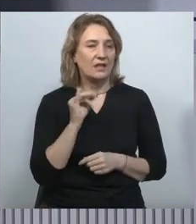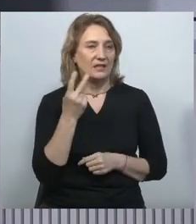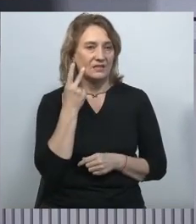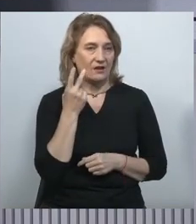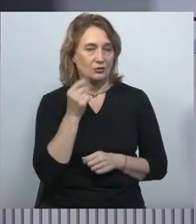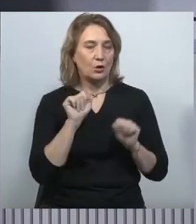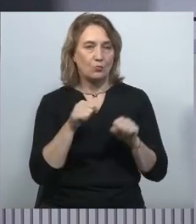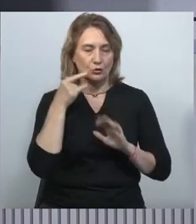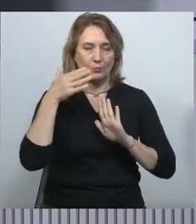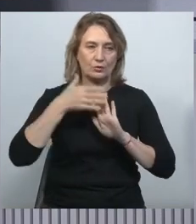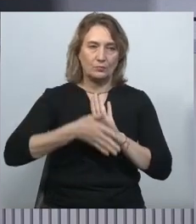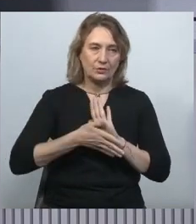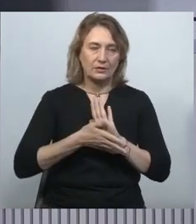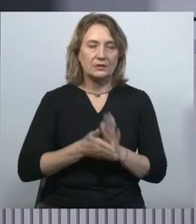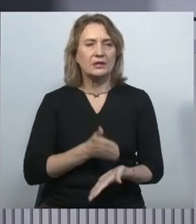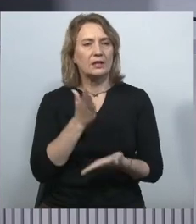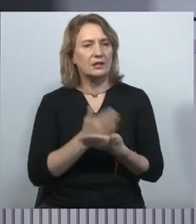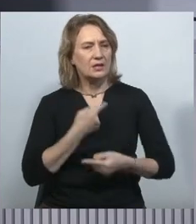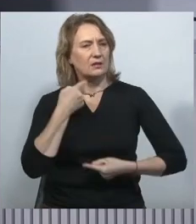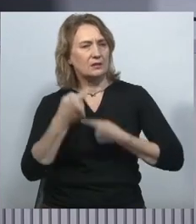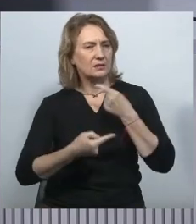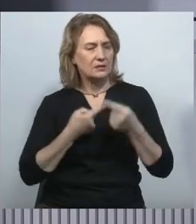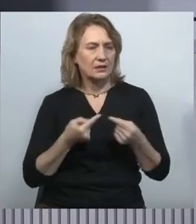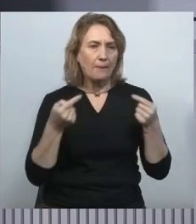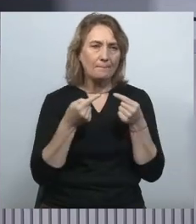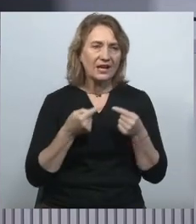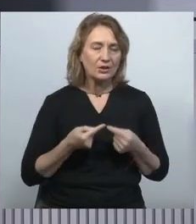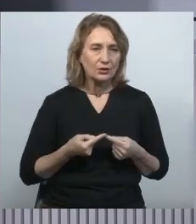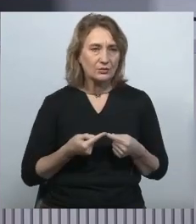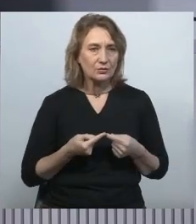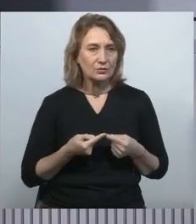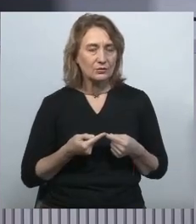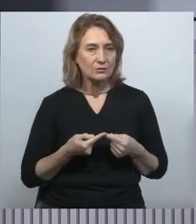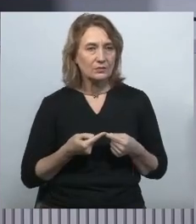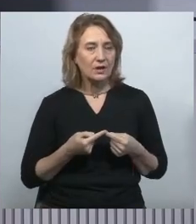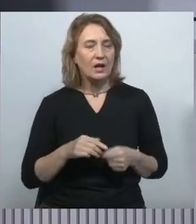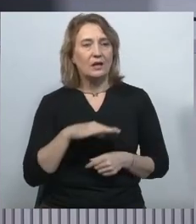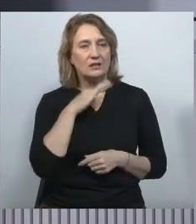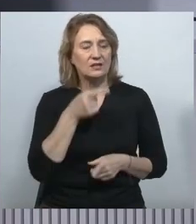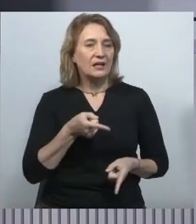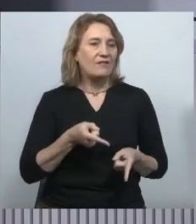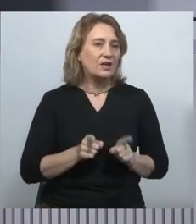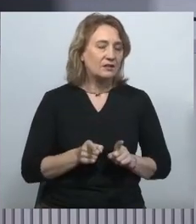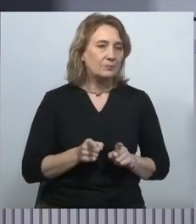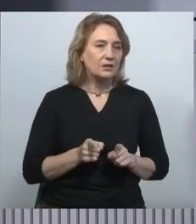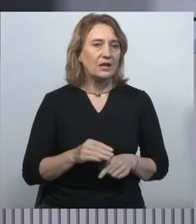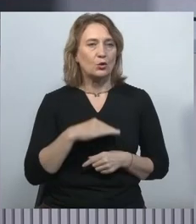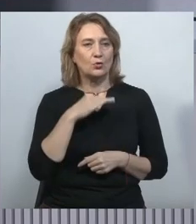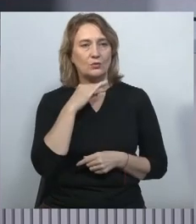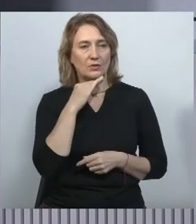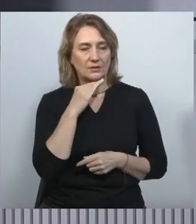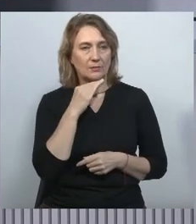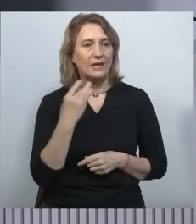vicious circle. We cannot always understand if our traditional approaches of fact-checking, of debunking, are efficient